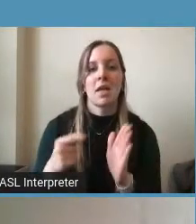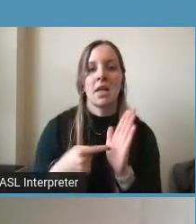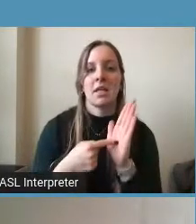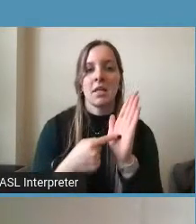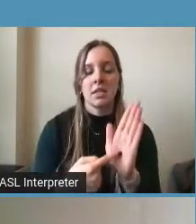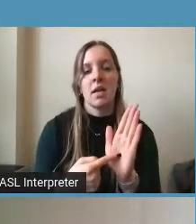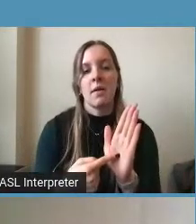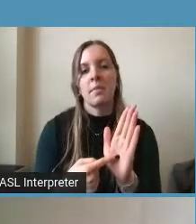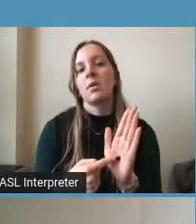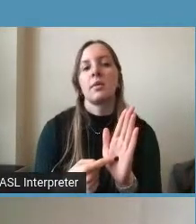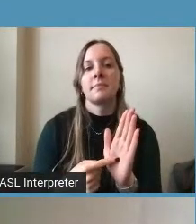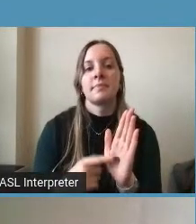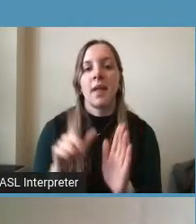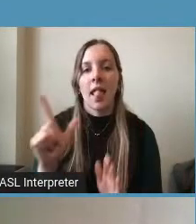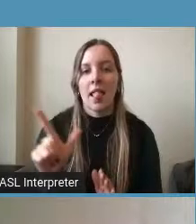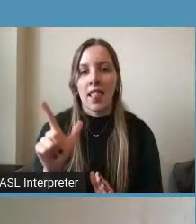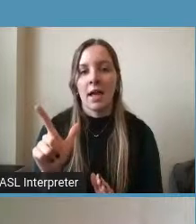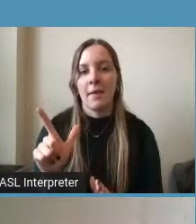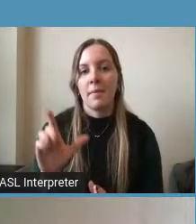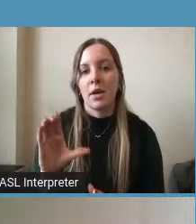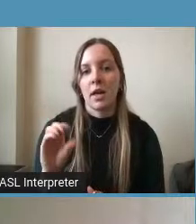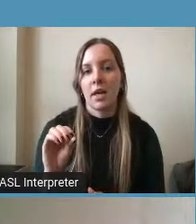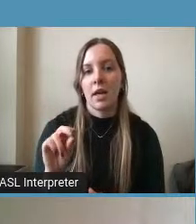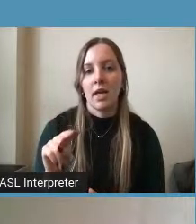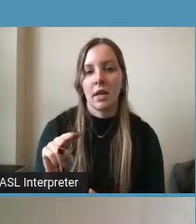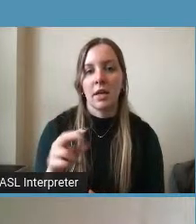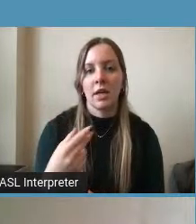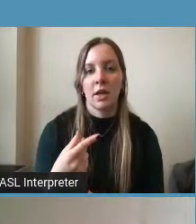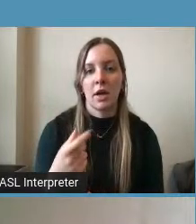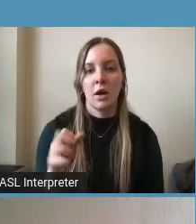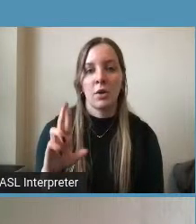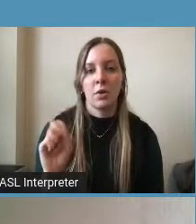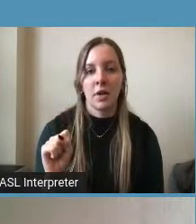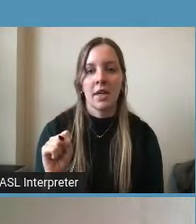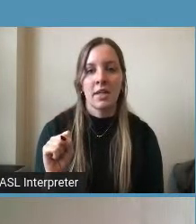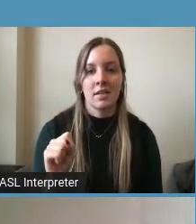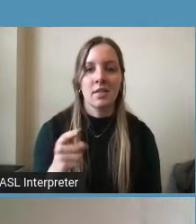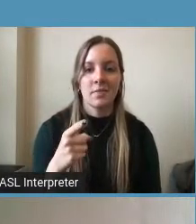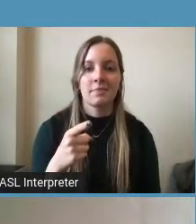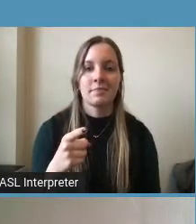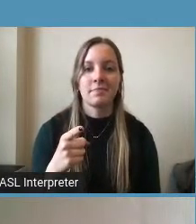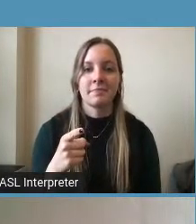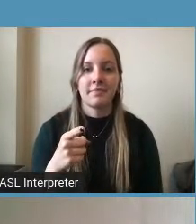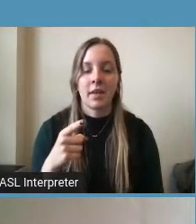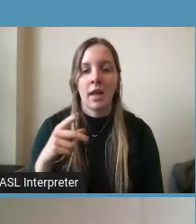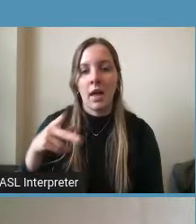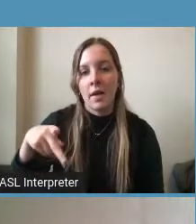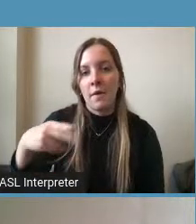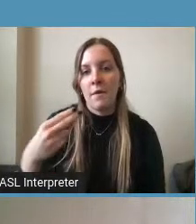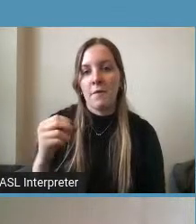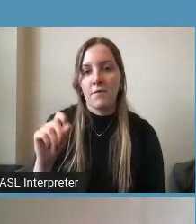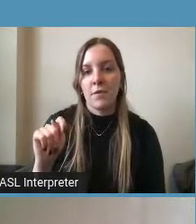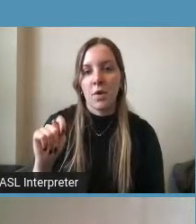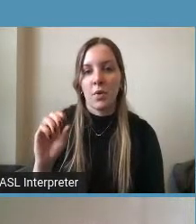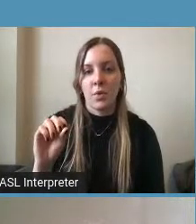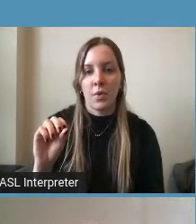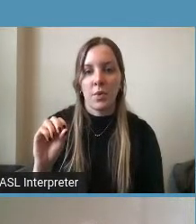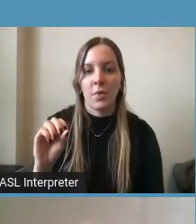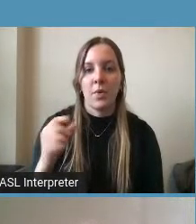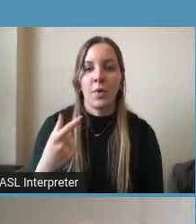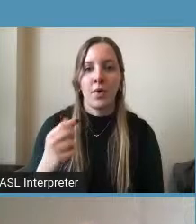was also a photogrammetry training that we did there shortly before everything shut down. This is